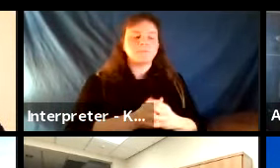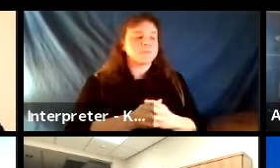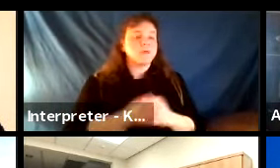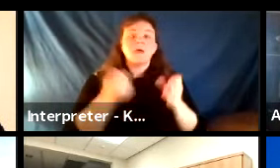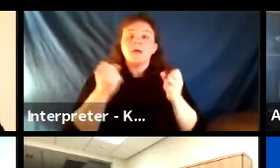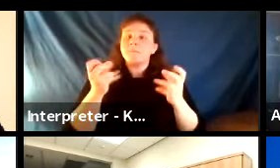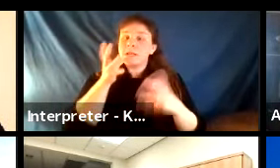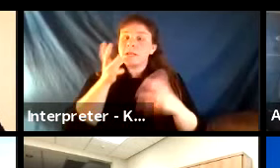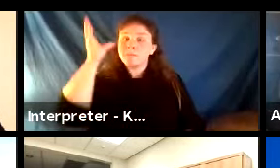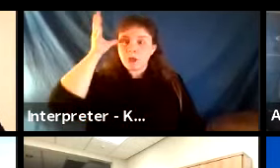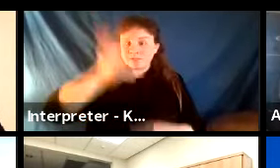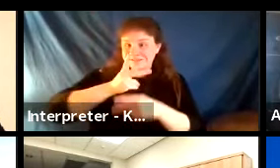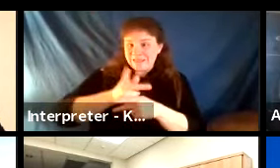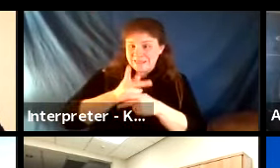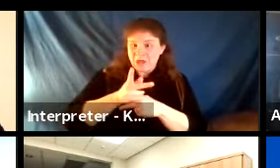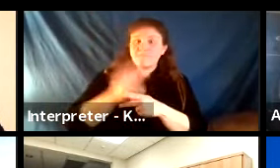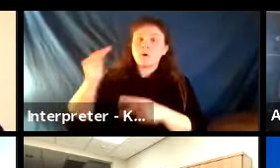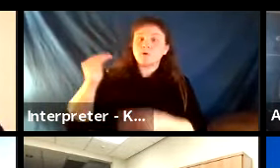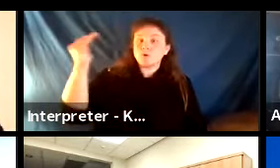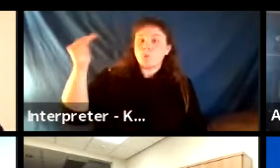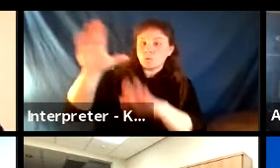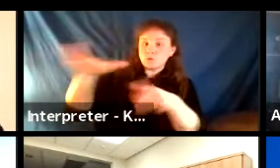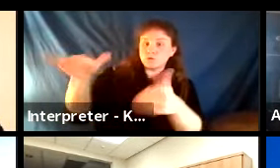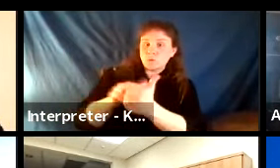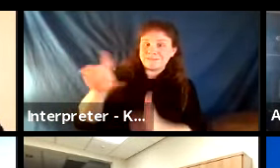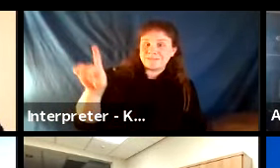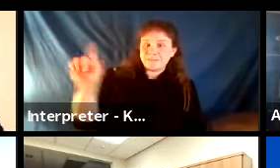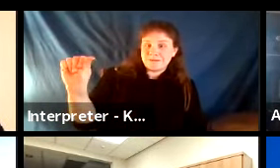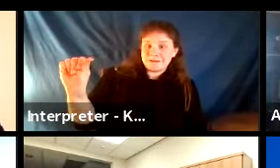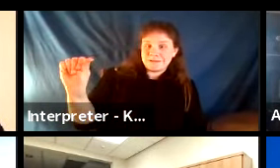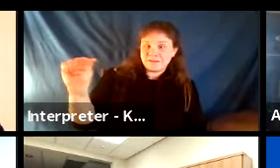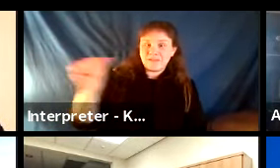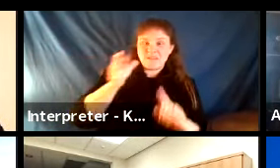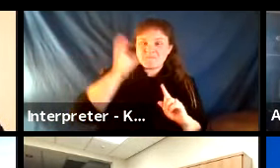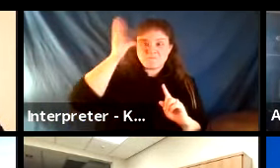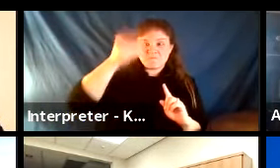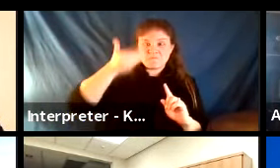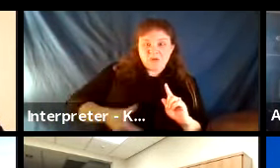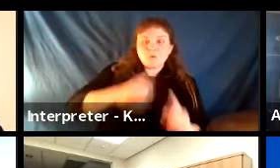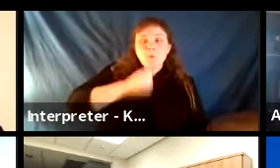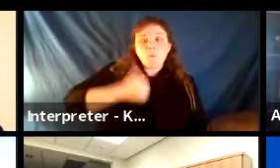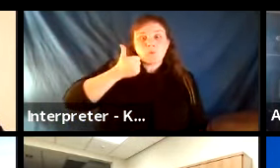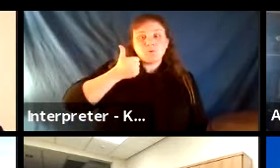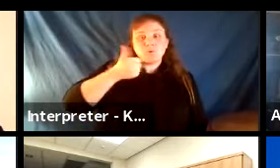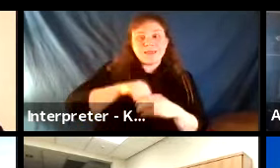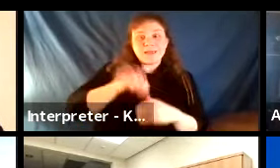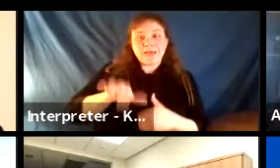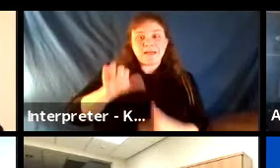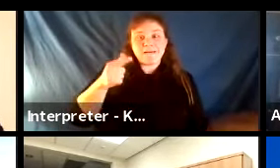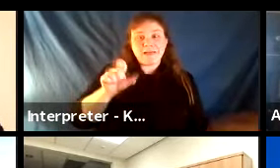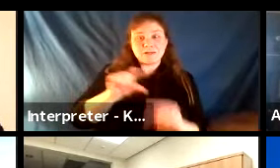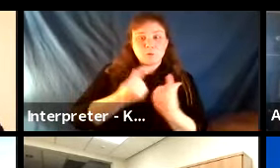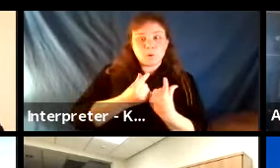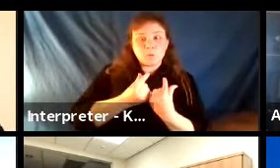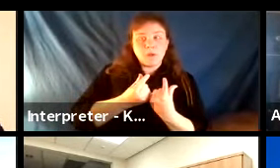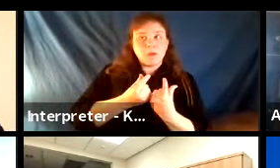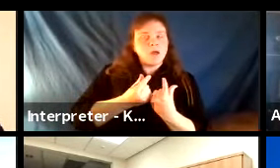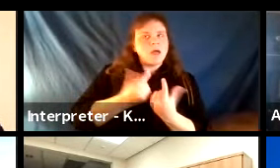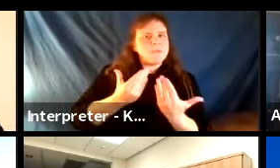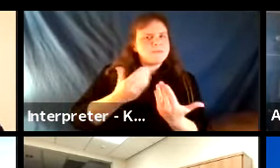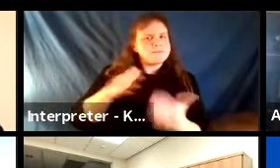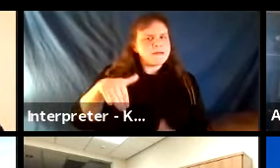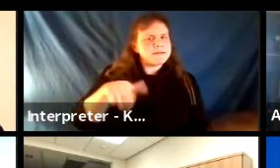their adult children with disabilities are older in that age group, and they might, but they might not be 65 yet,